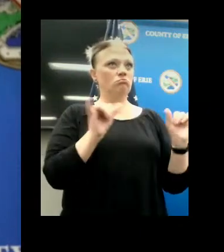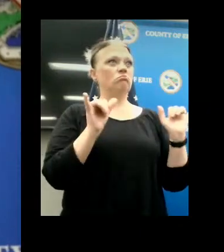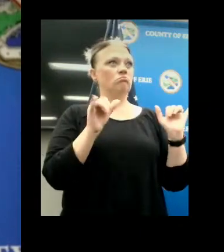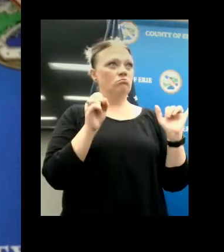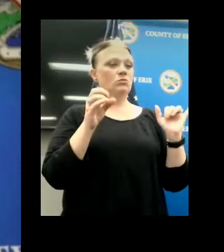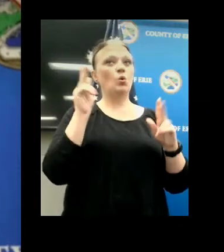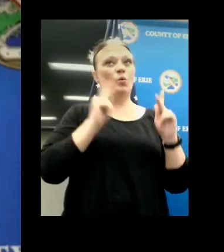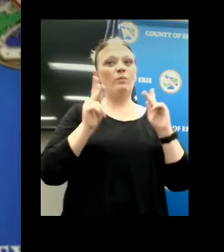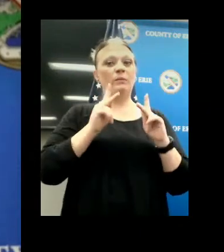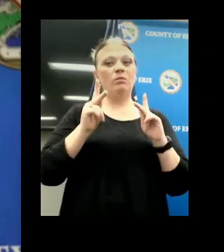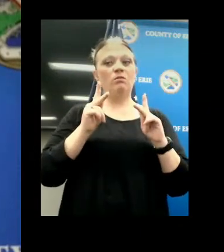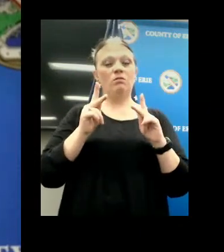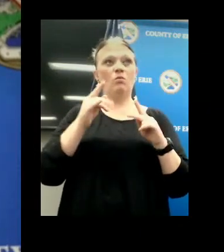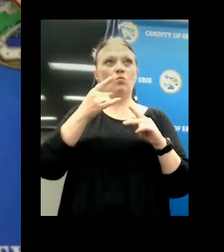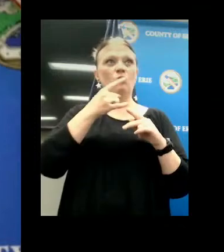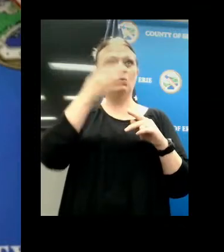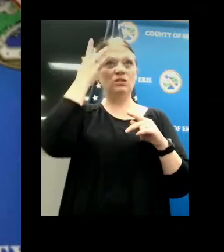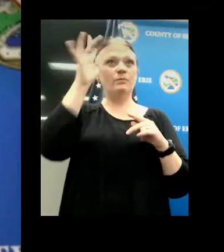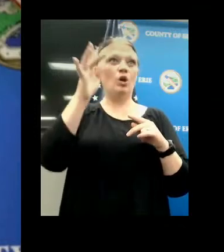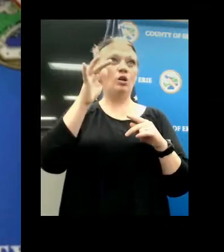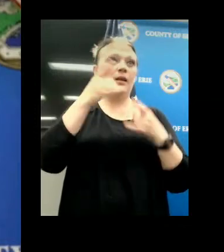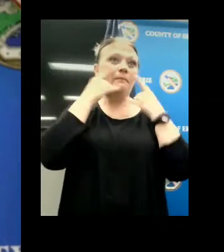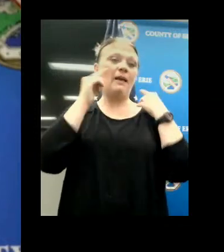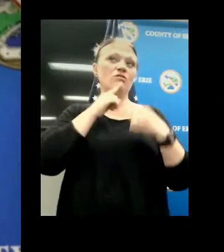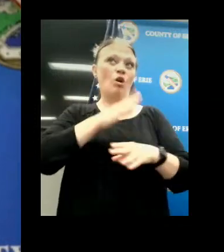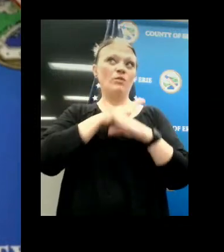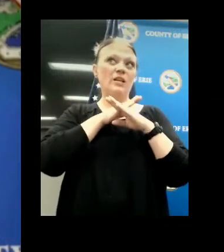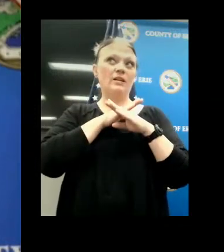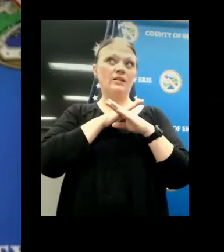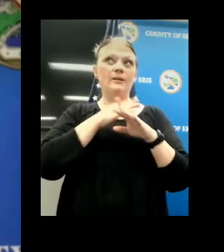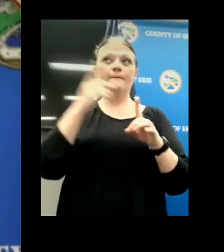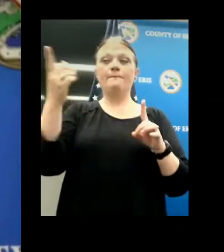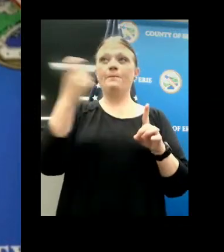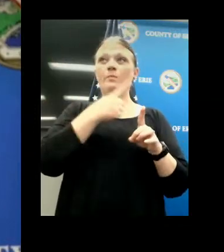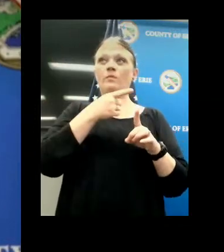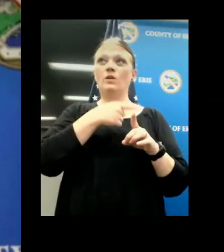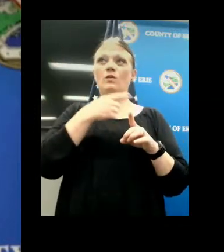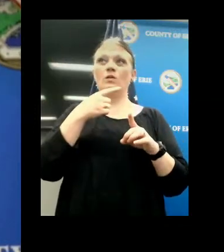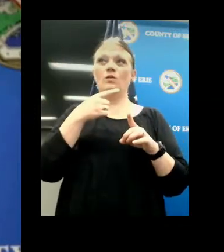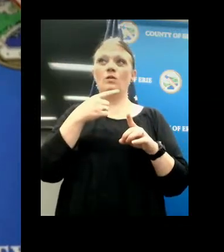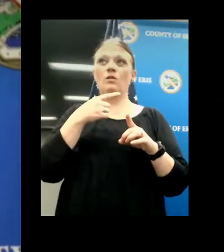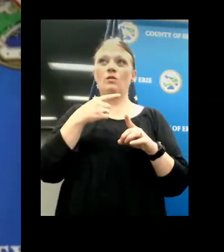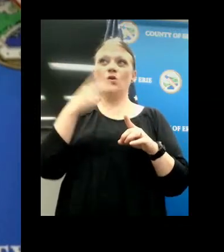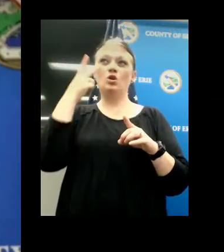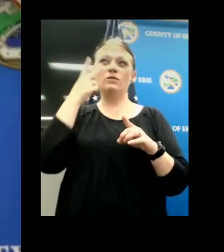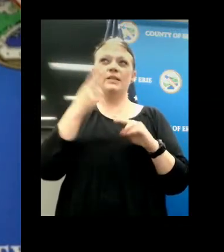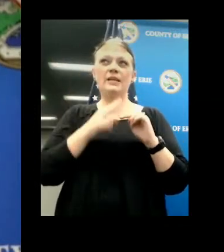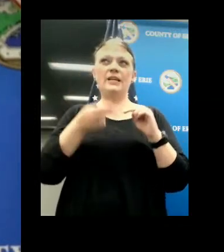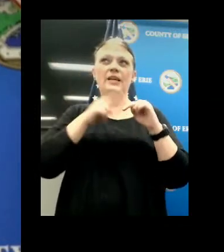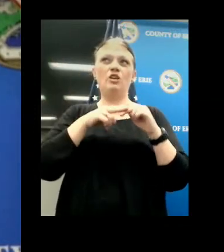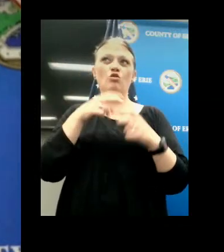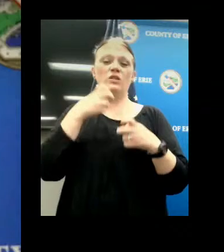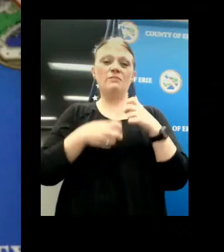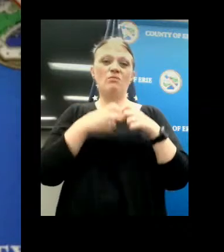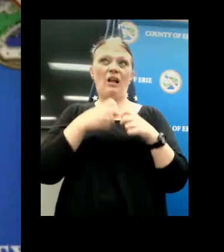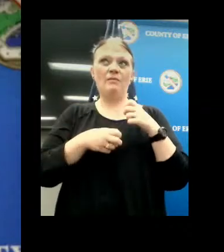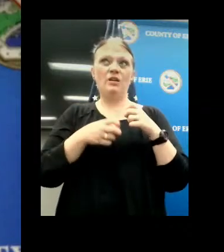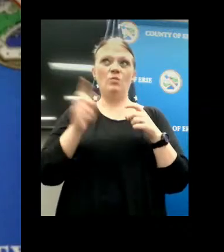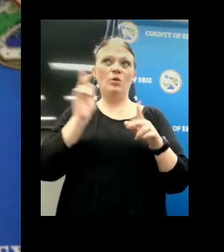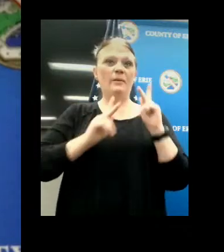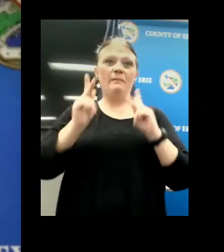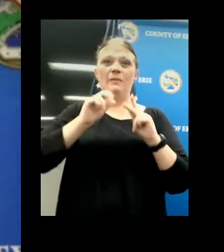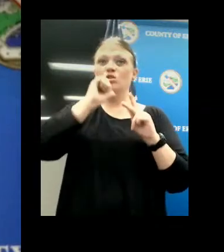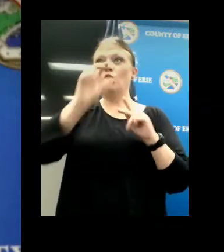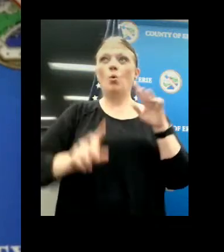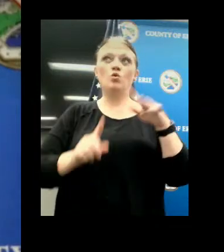and so people were being smart, and masks are protective. Are you seeing, Doctor, an increasing problem where people aren't showing